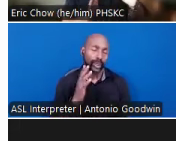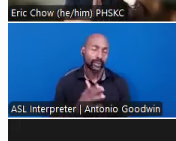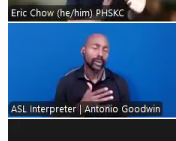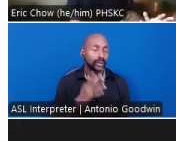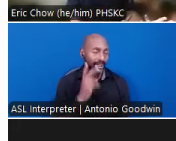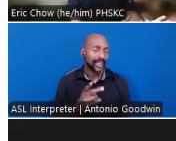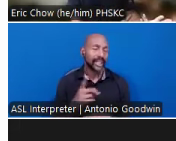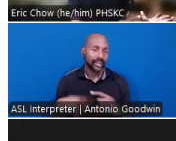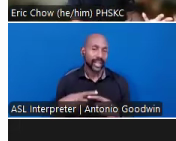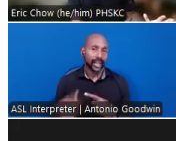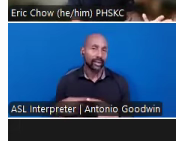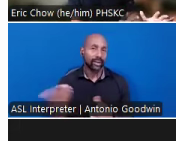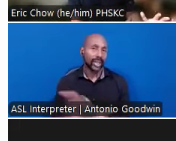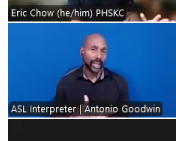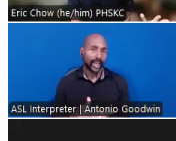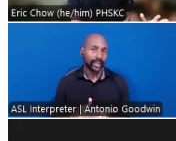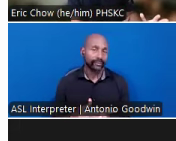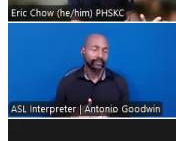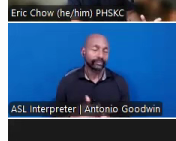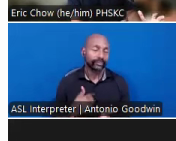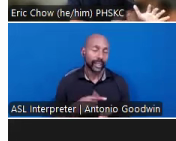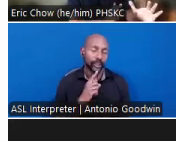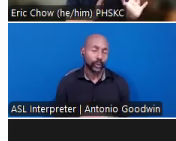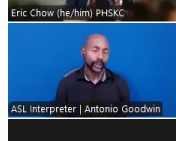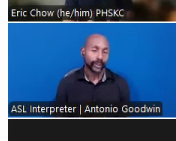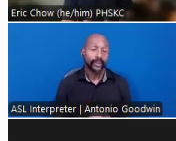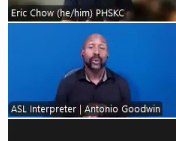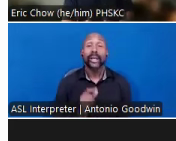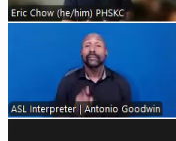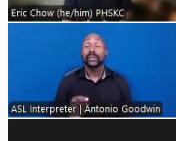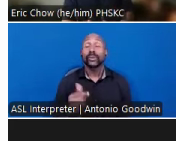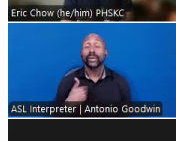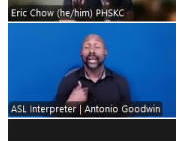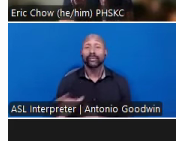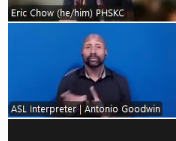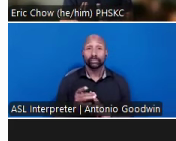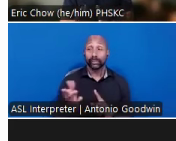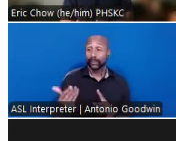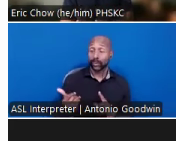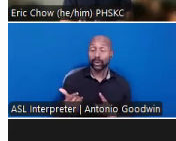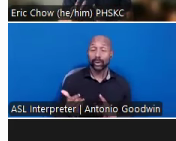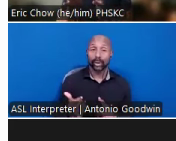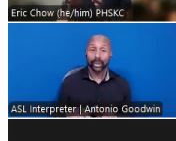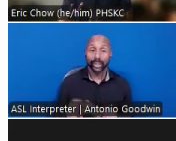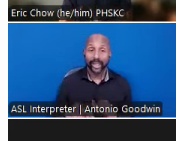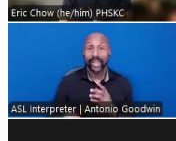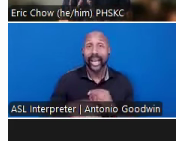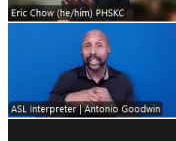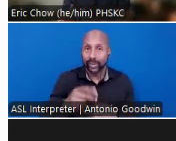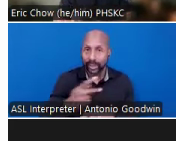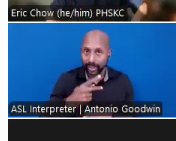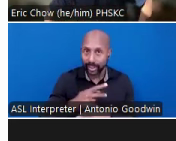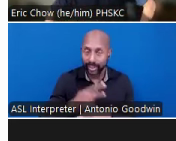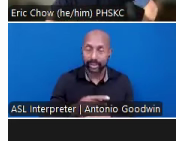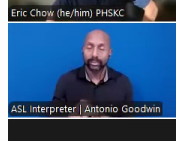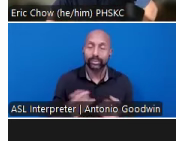even if you've had COVID infections previously, taking these extra precautions is going to be really critical, especially when you're trying to avoid some of